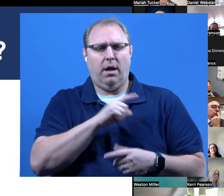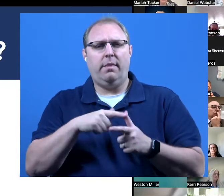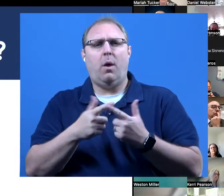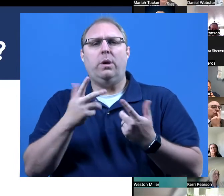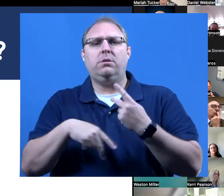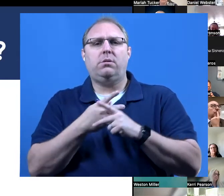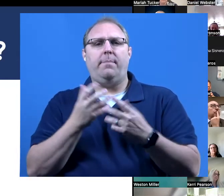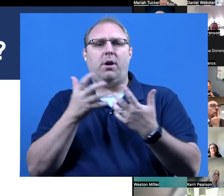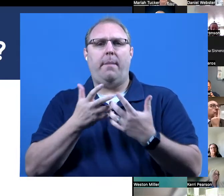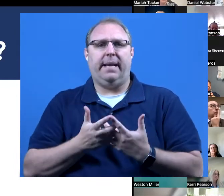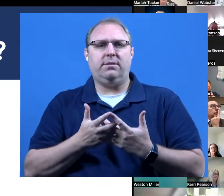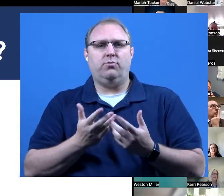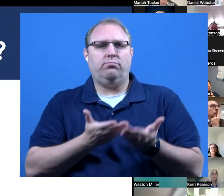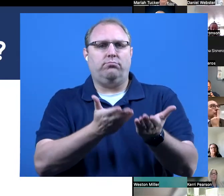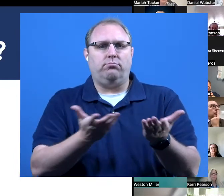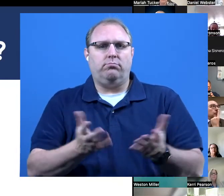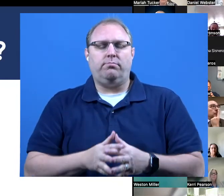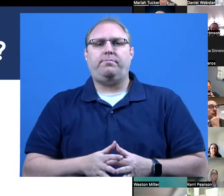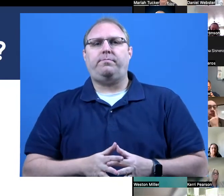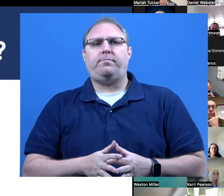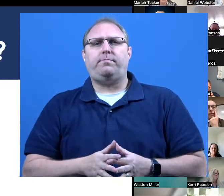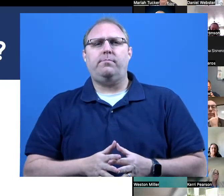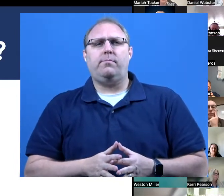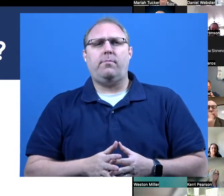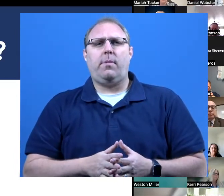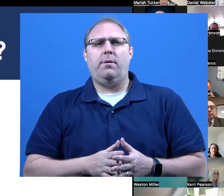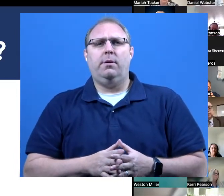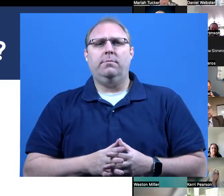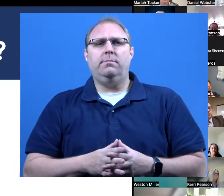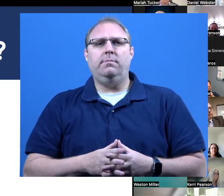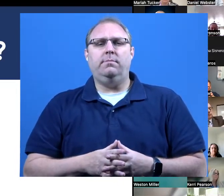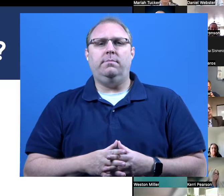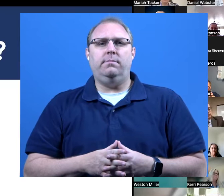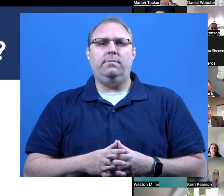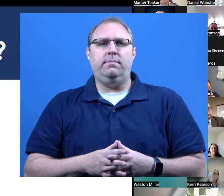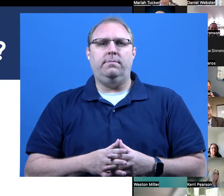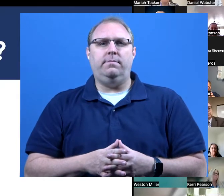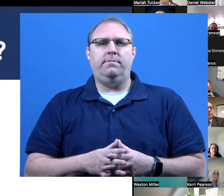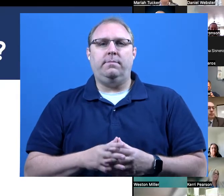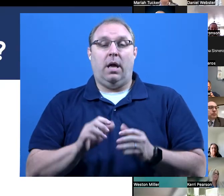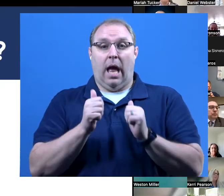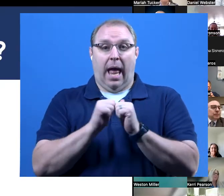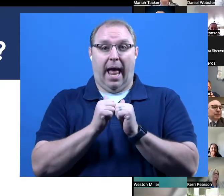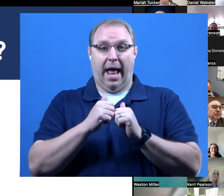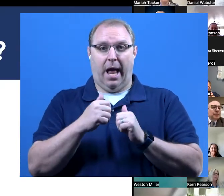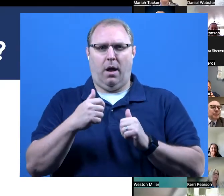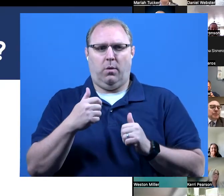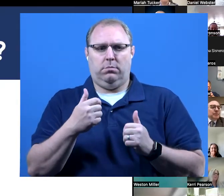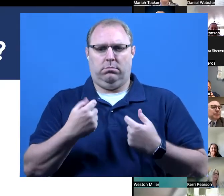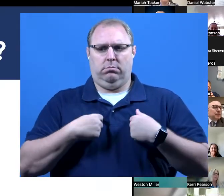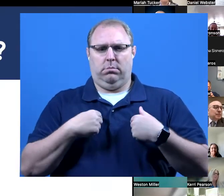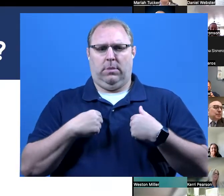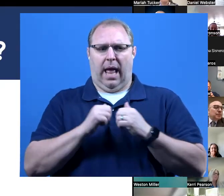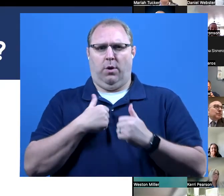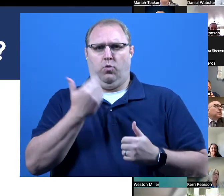how do I know if somebody has a disability? Call HR, right? That seems,